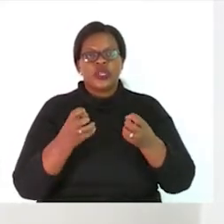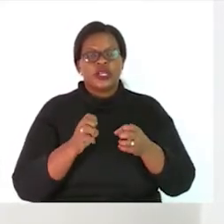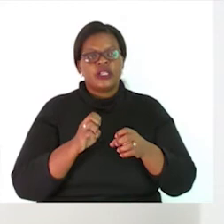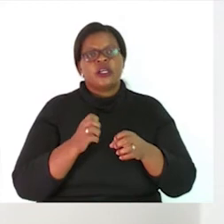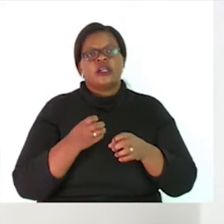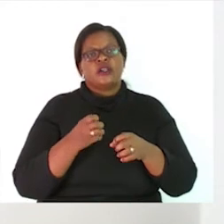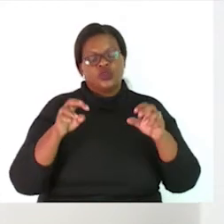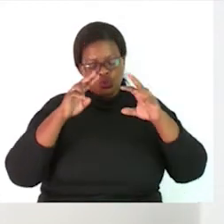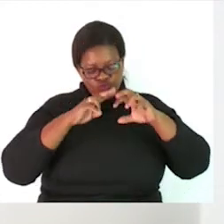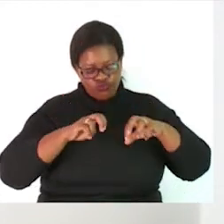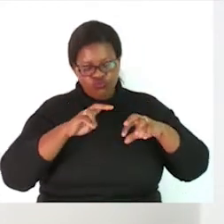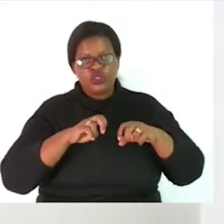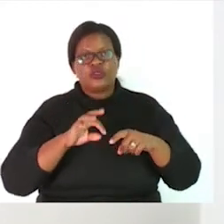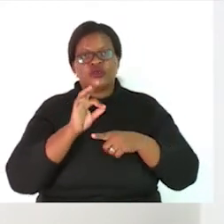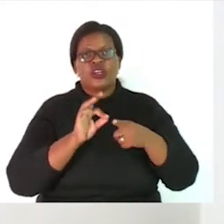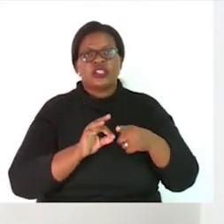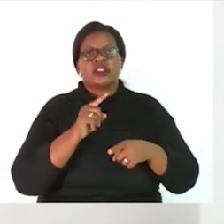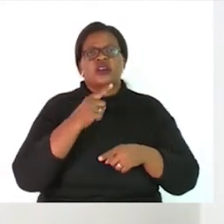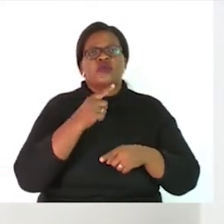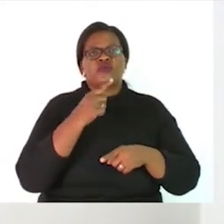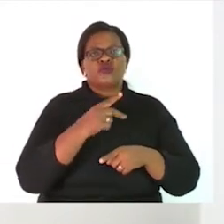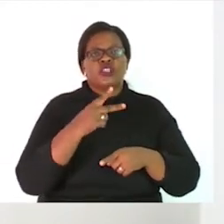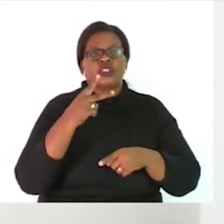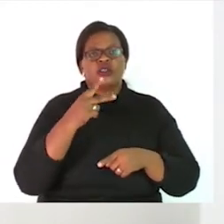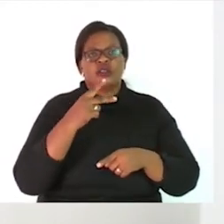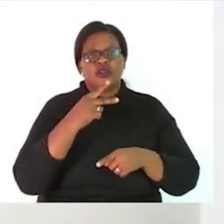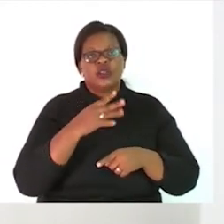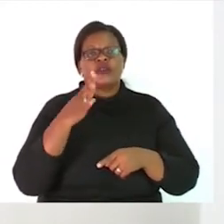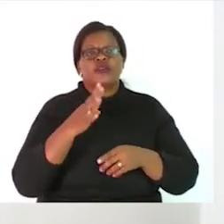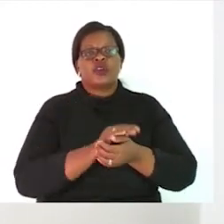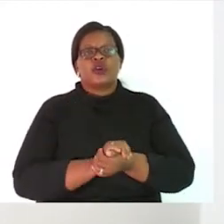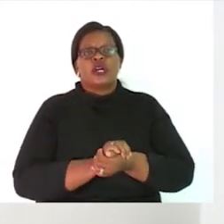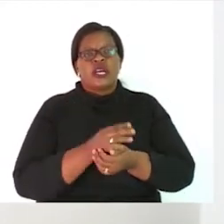the factors of 24 and